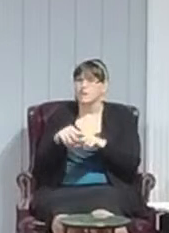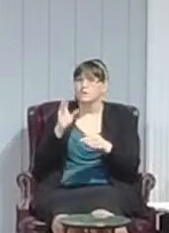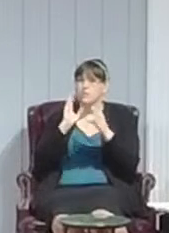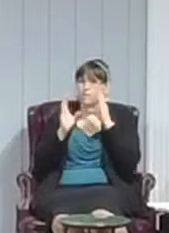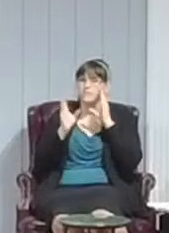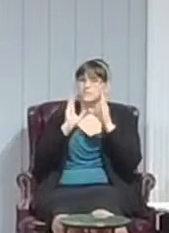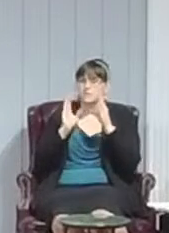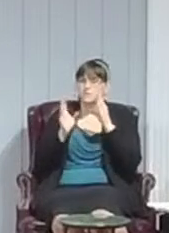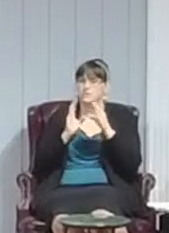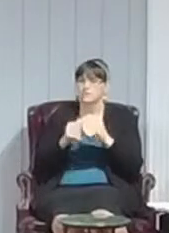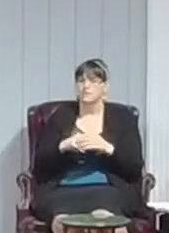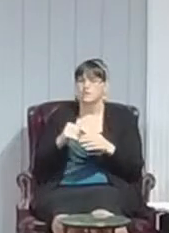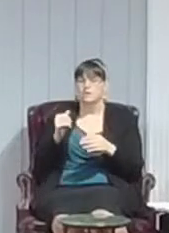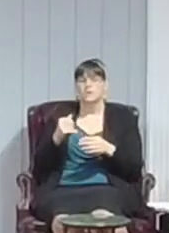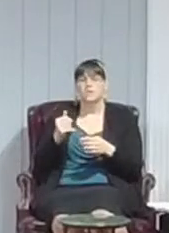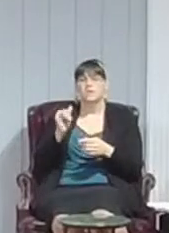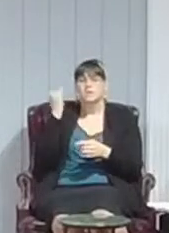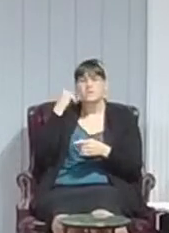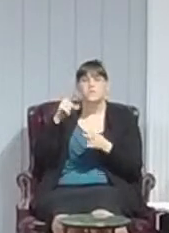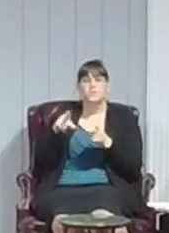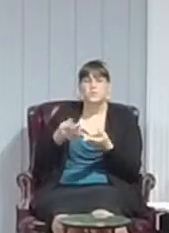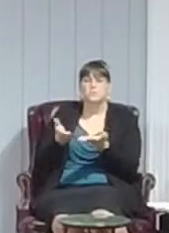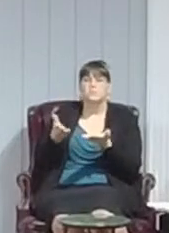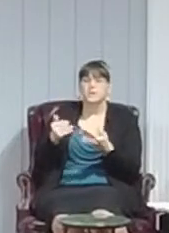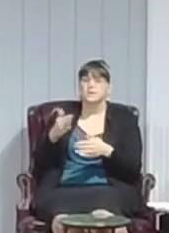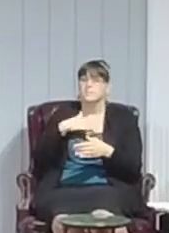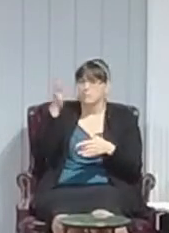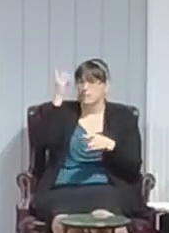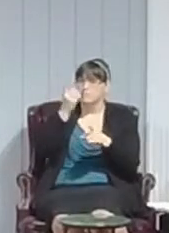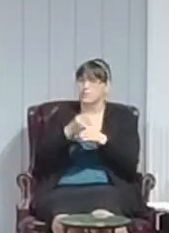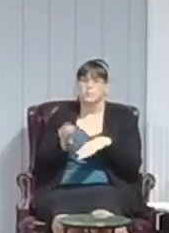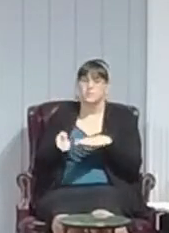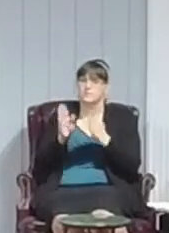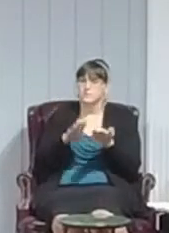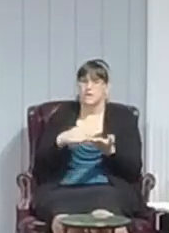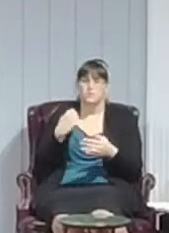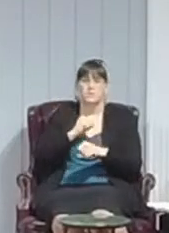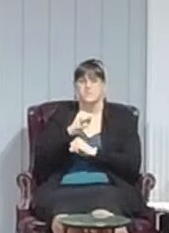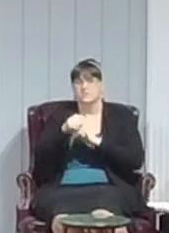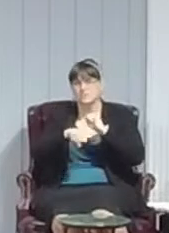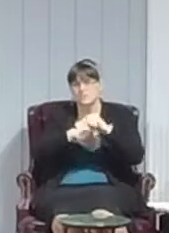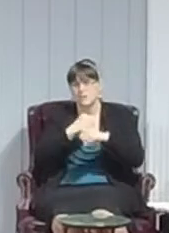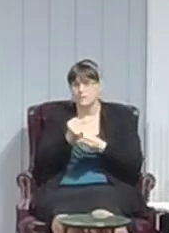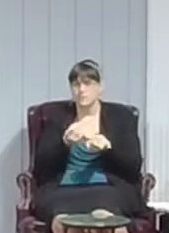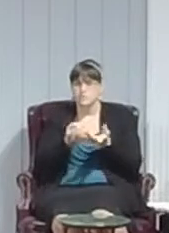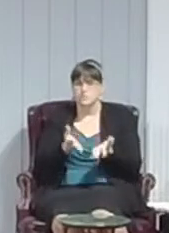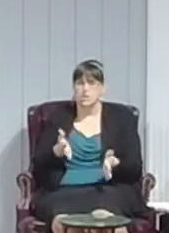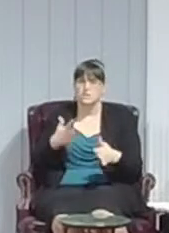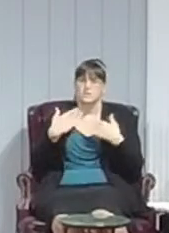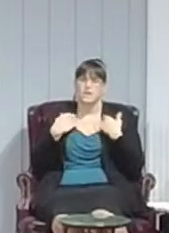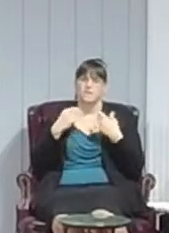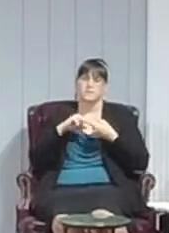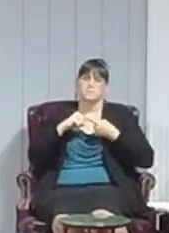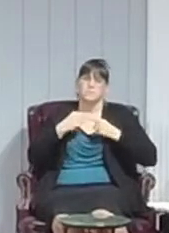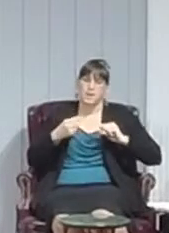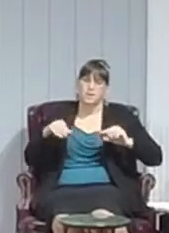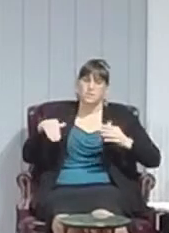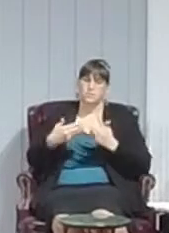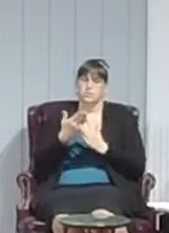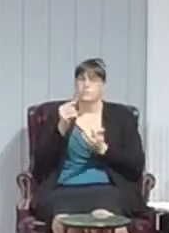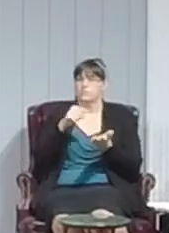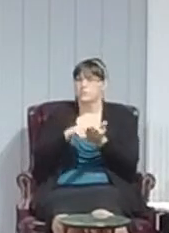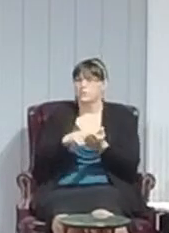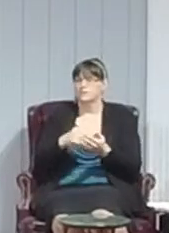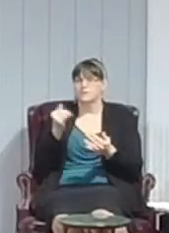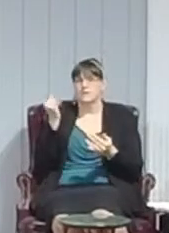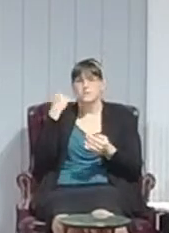same sort of conversation. If you'd been here, he would have not died, and we wouldn't have to suffer this loss, and we wouldn't have this pain, and we wouldn't be going through this thing. If